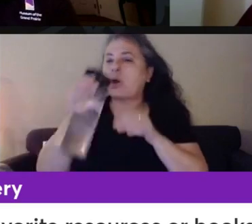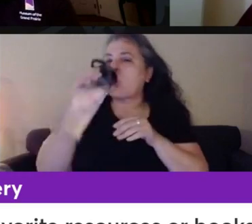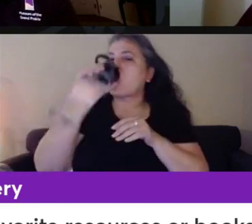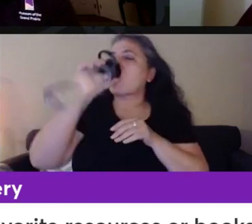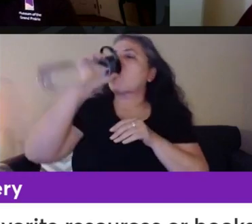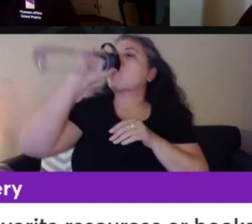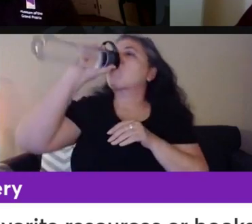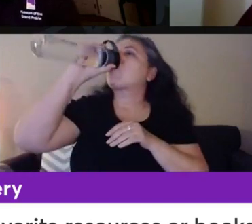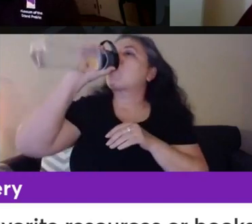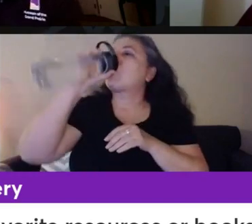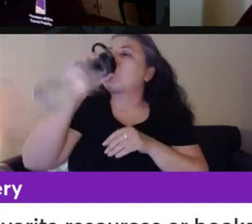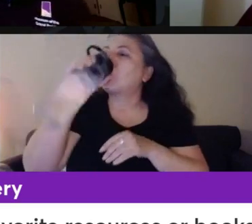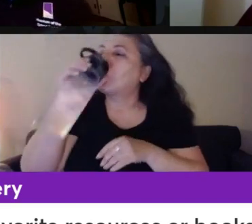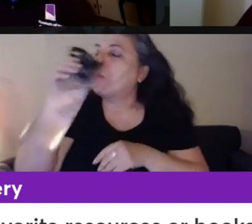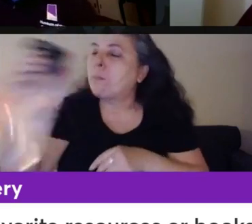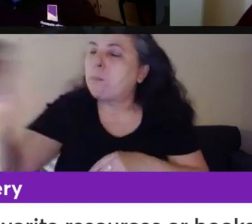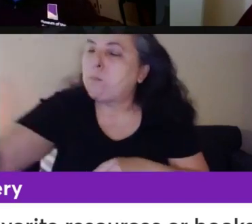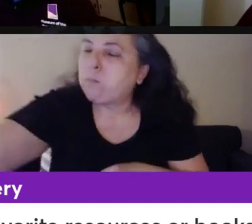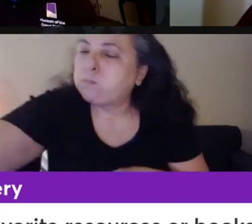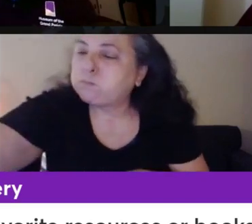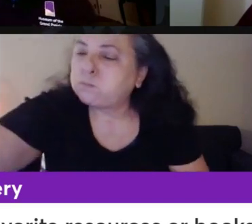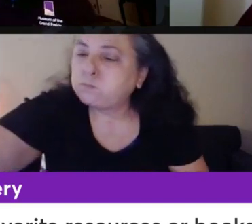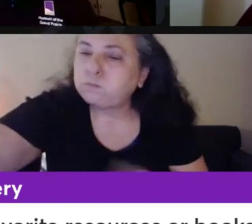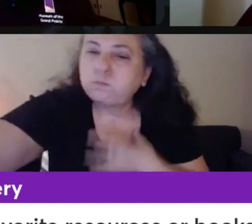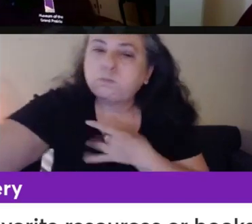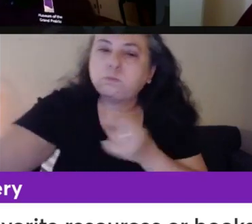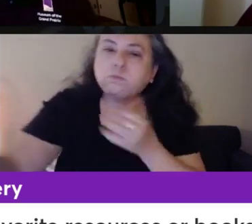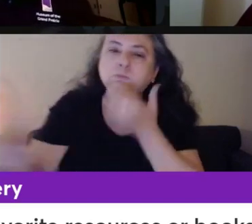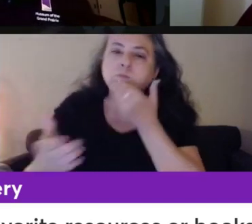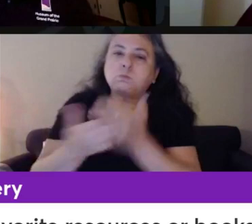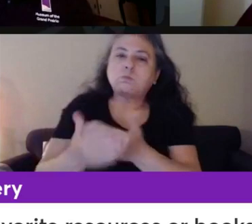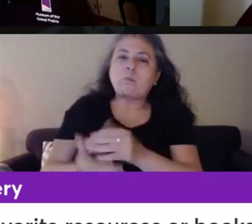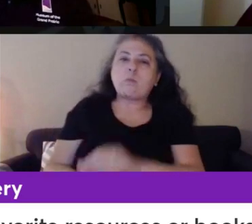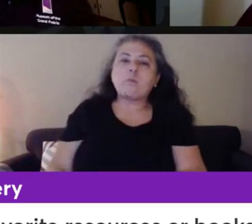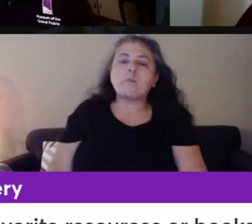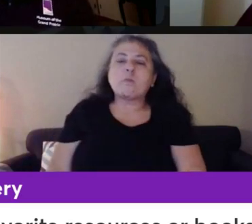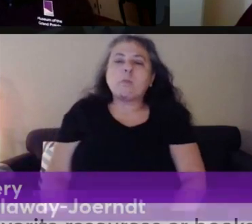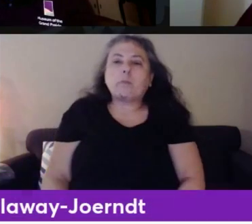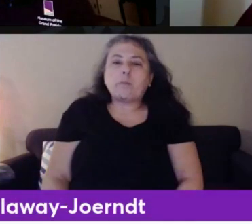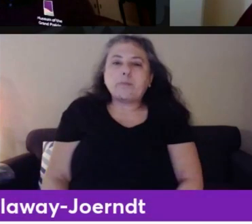learning. I like that. Thank you.